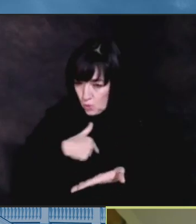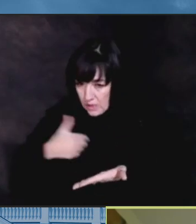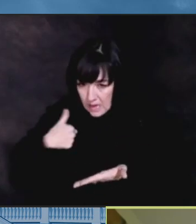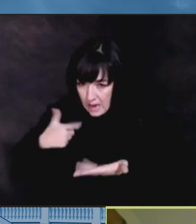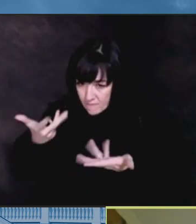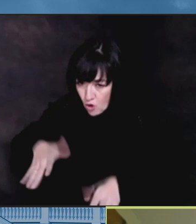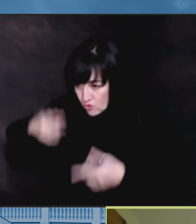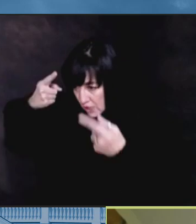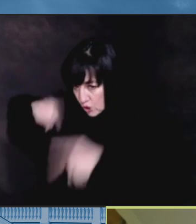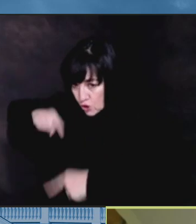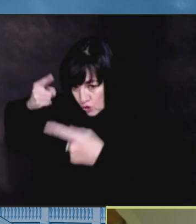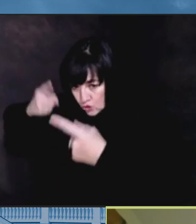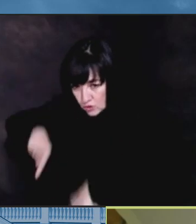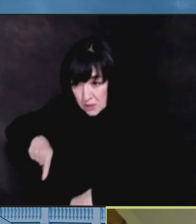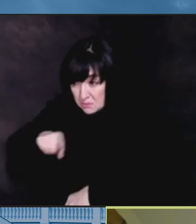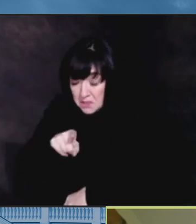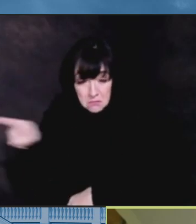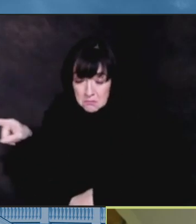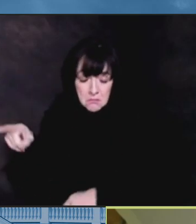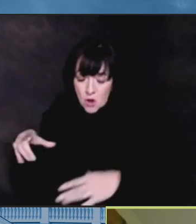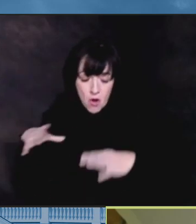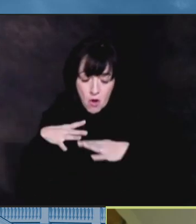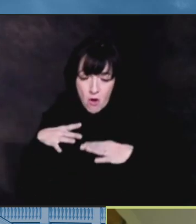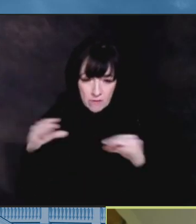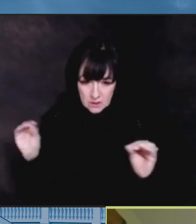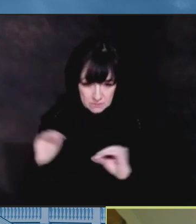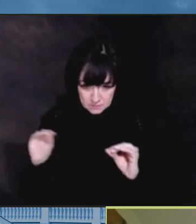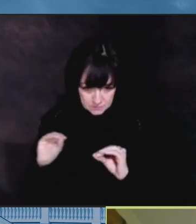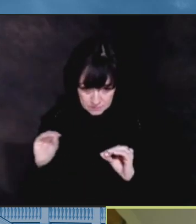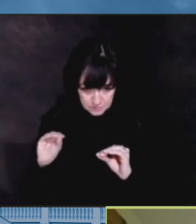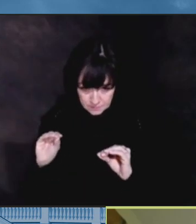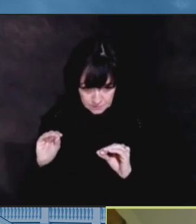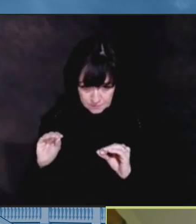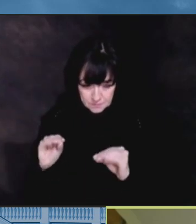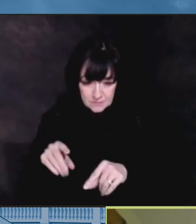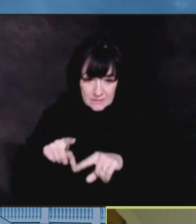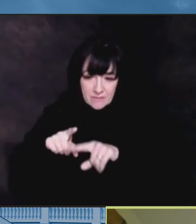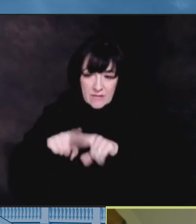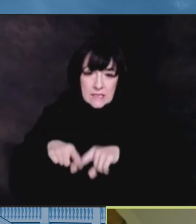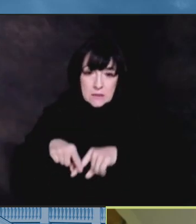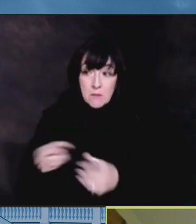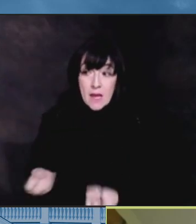working. The demand is going to be what causes the rising turnaround time.